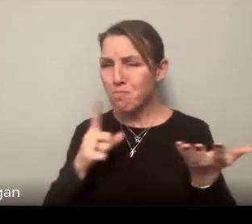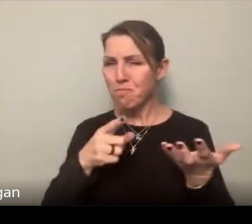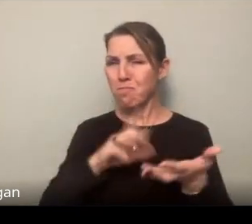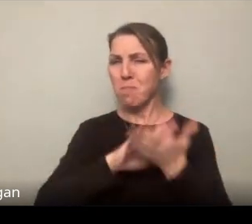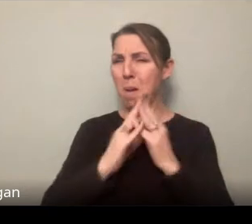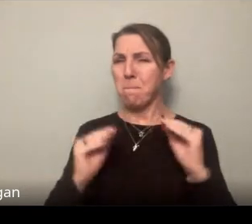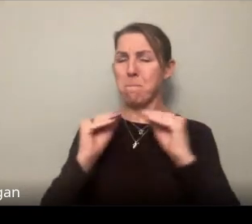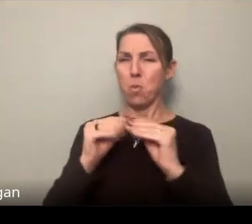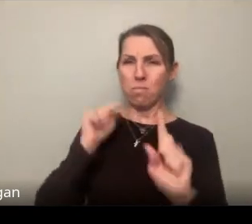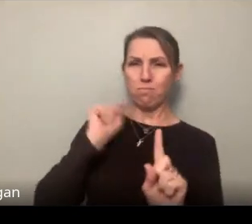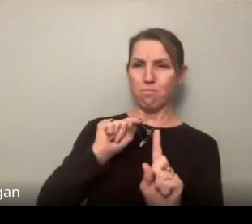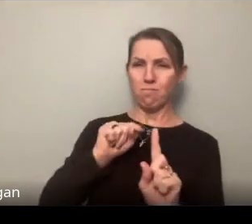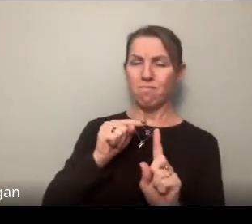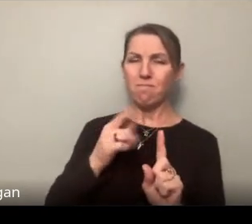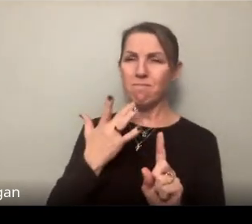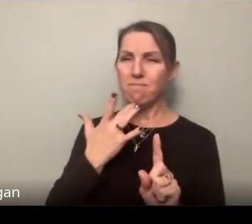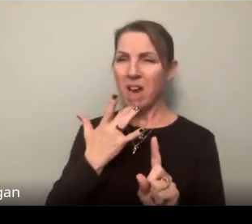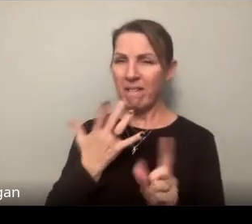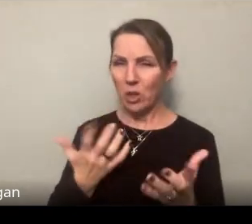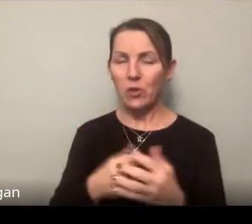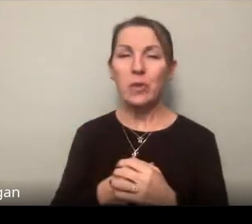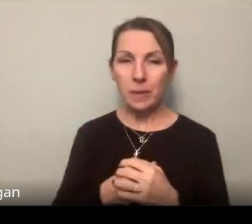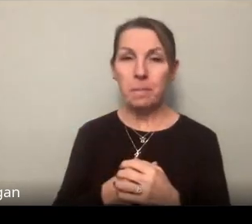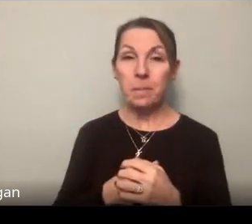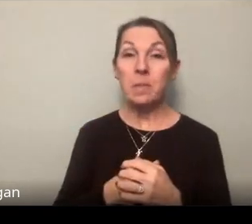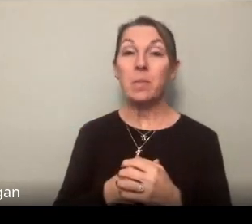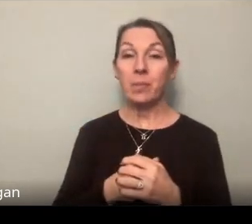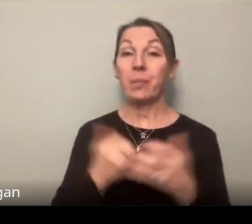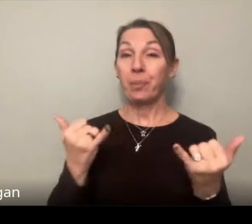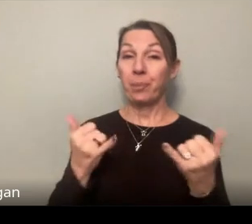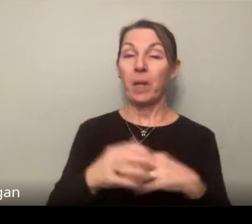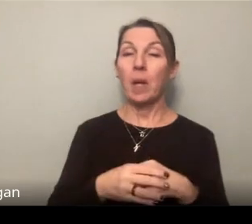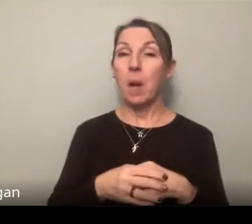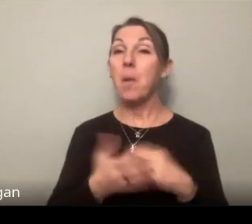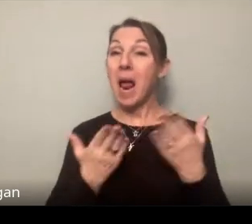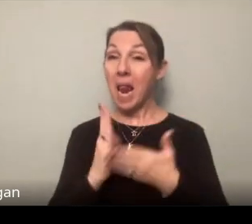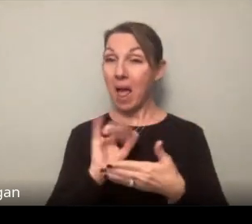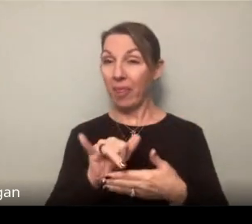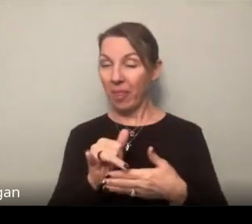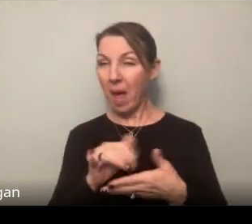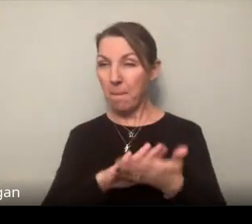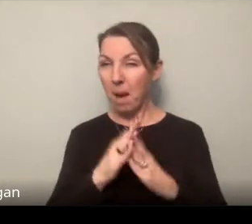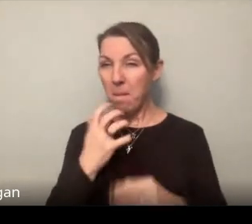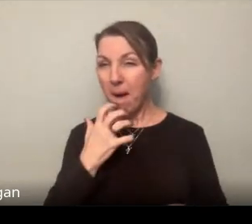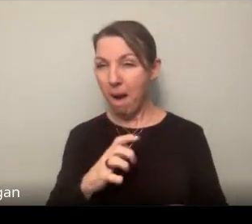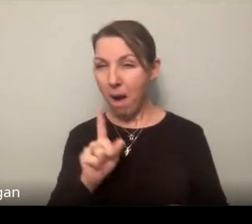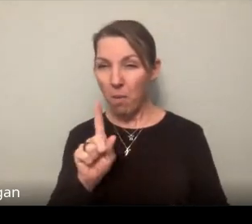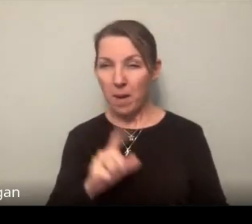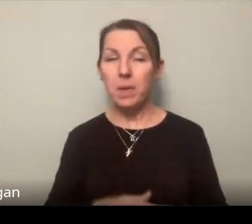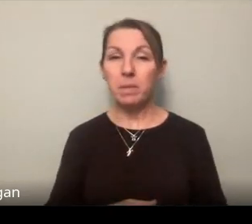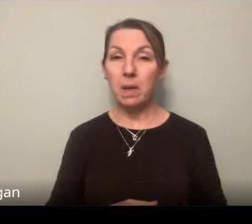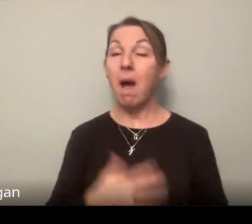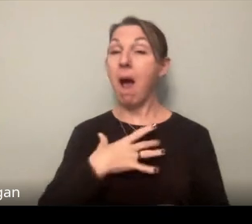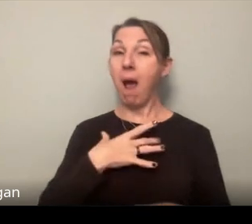more up to you. What do you need next? I'm just gonna put these Caramelize onions the in as soon as we let this cook for just a hot second. I like